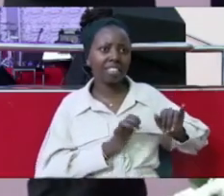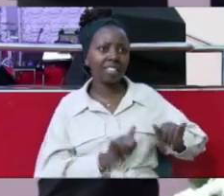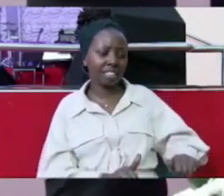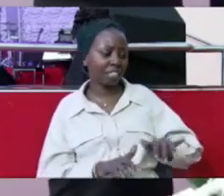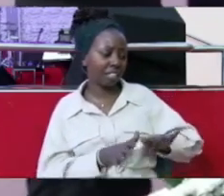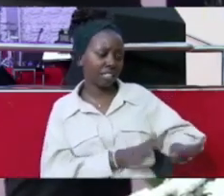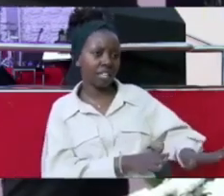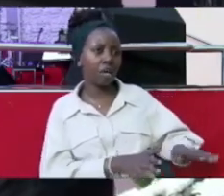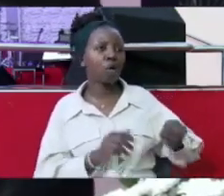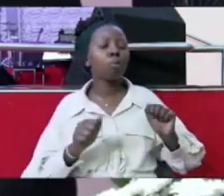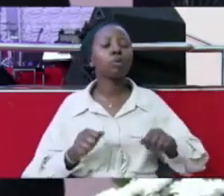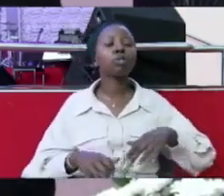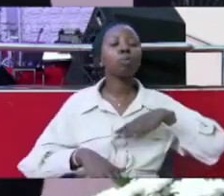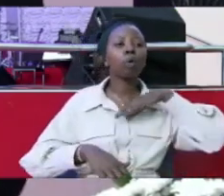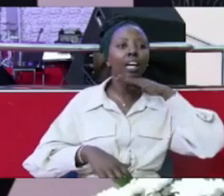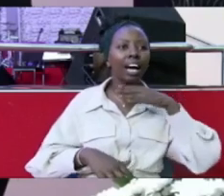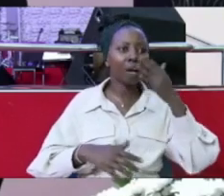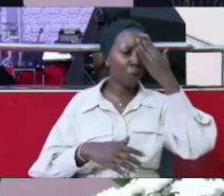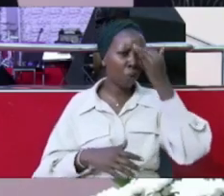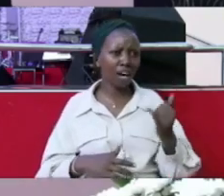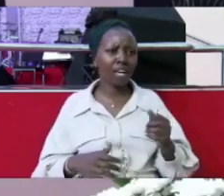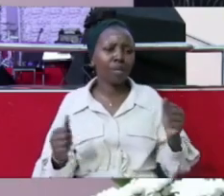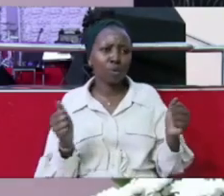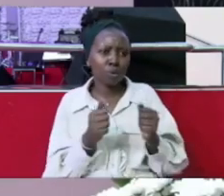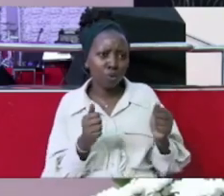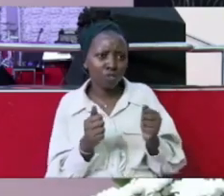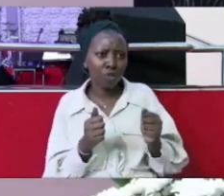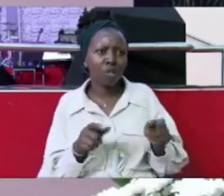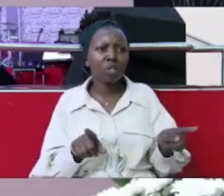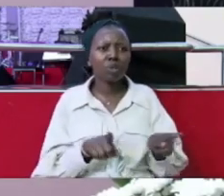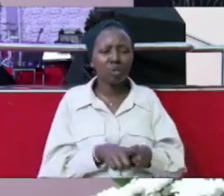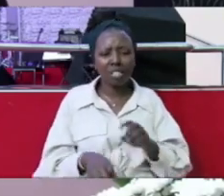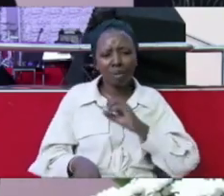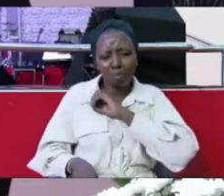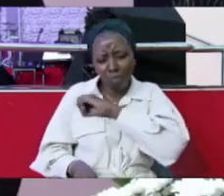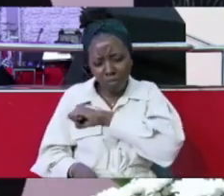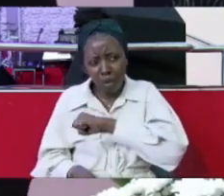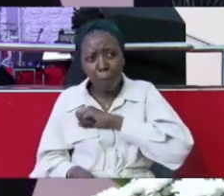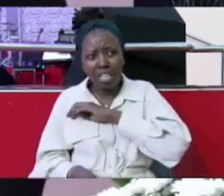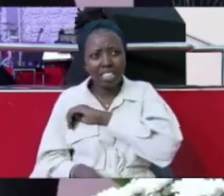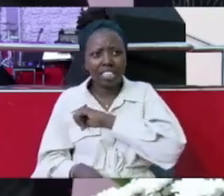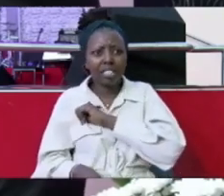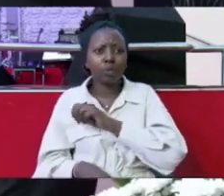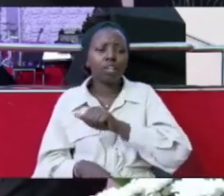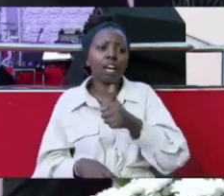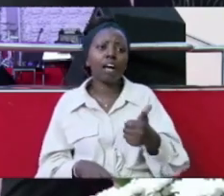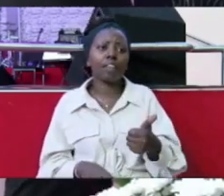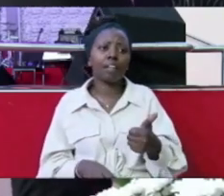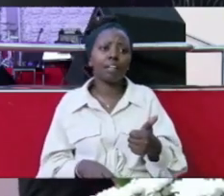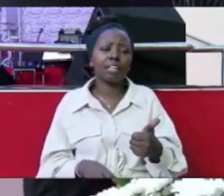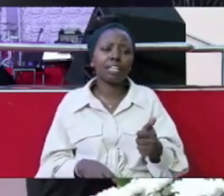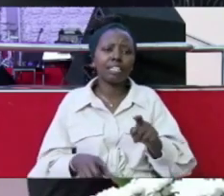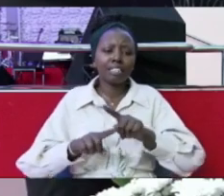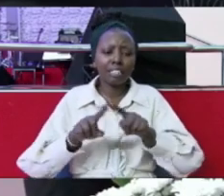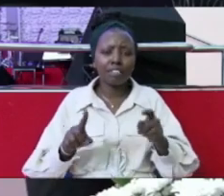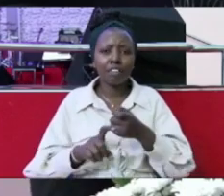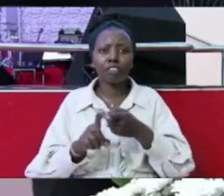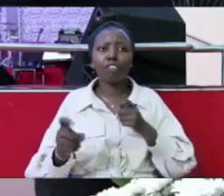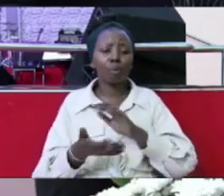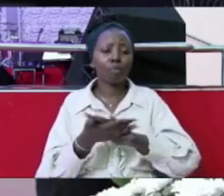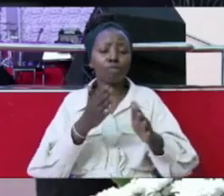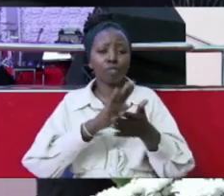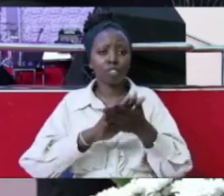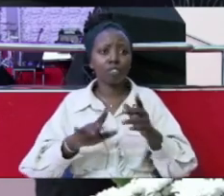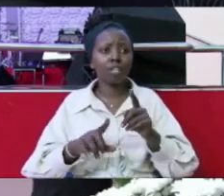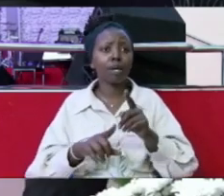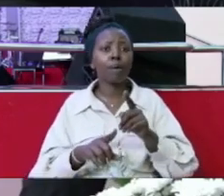perish, wao wanaangamia. So forbearance is different from forgiveness. Kwa hivyo kuvumiliana ni tofauti na kusameheana. But a person